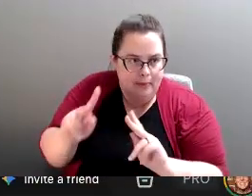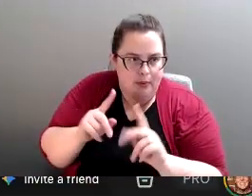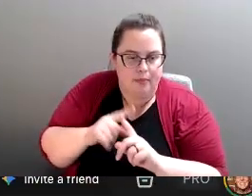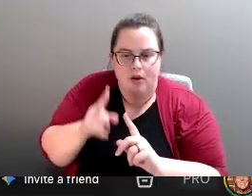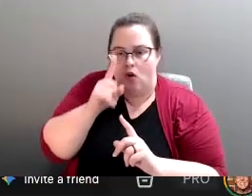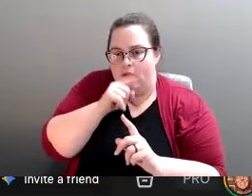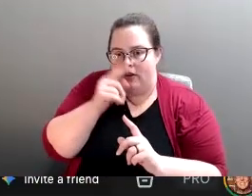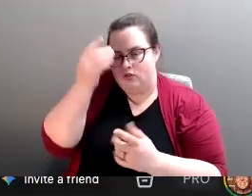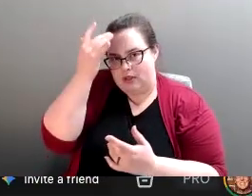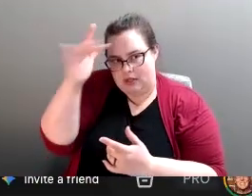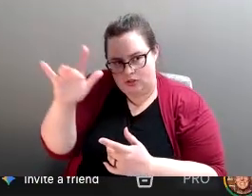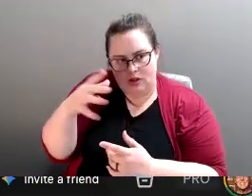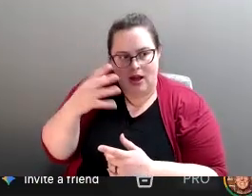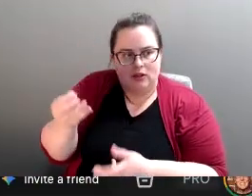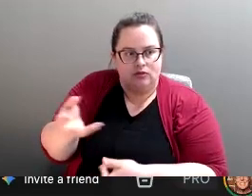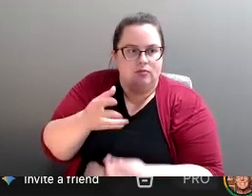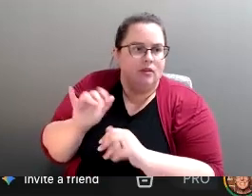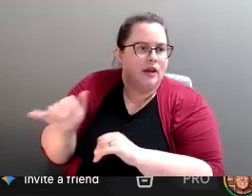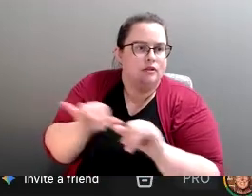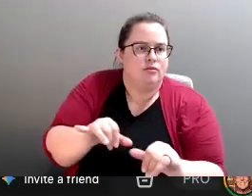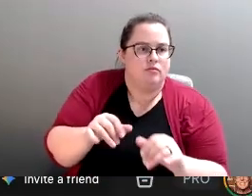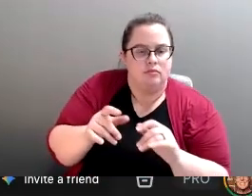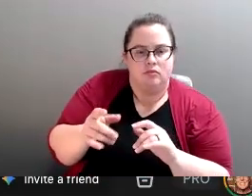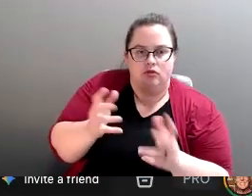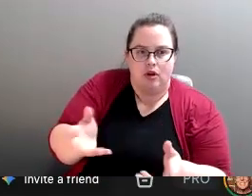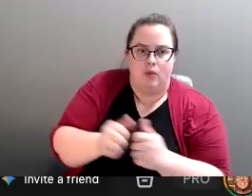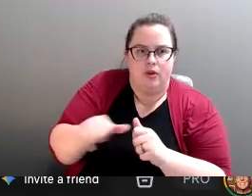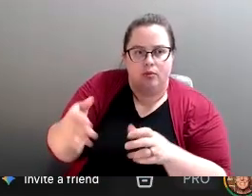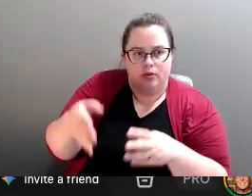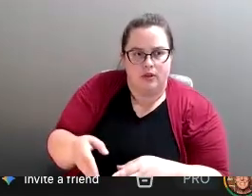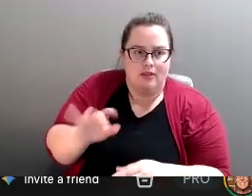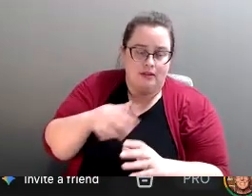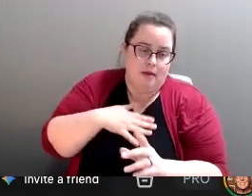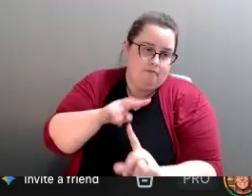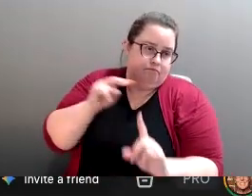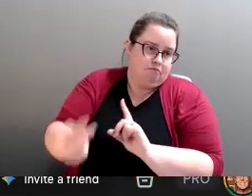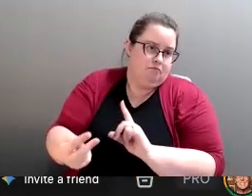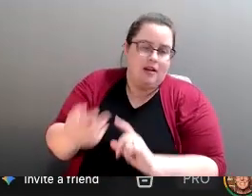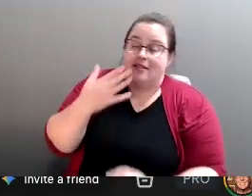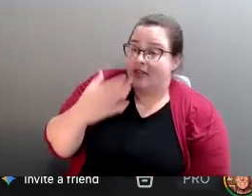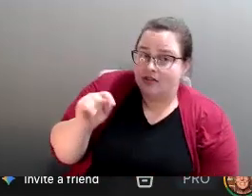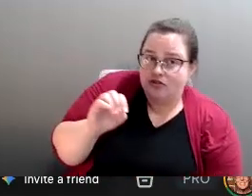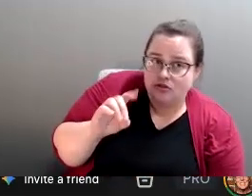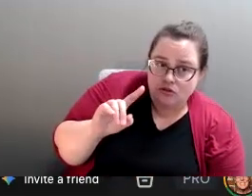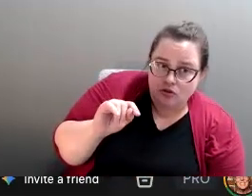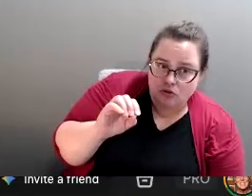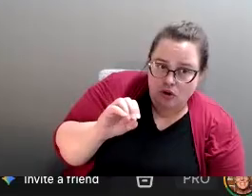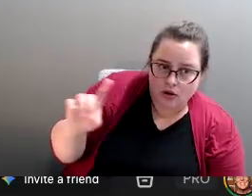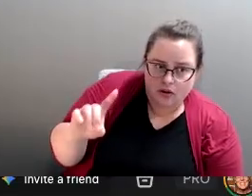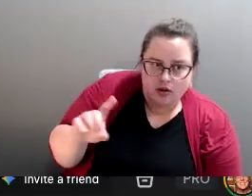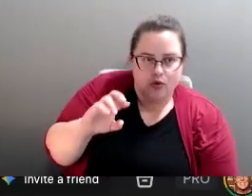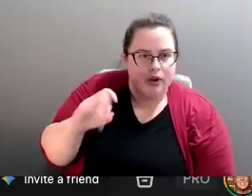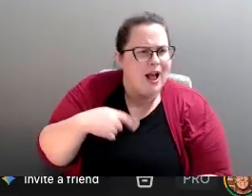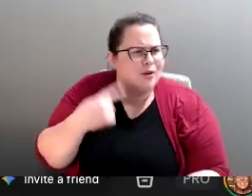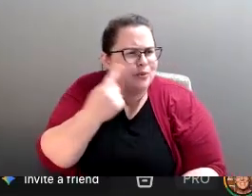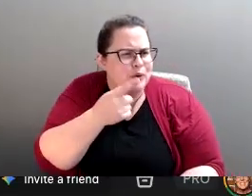artificial intelligence, and talk to them like you talk to another human. So that's my perspective on that. Thanks, Todd. Thanks, Oh, man. is that Todd? Yeah, I was gonna